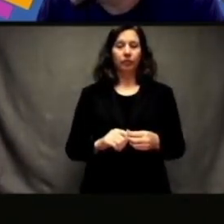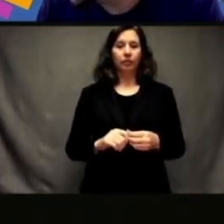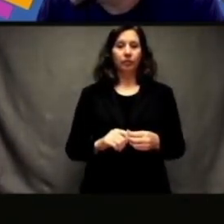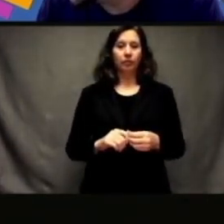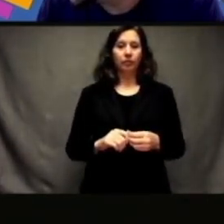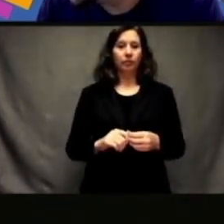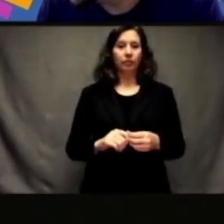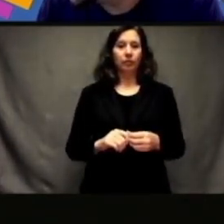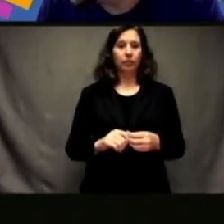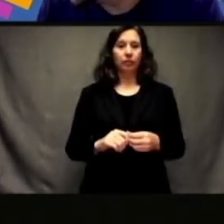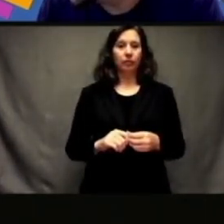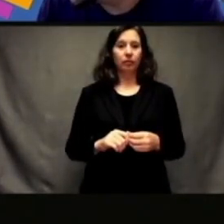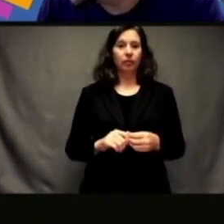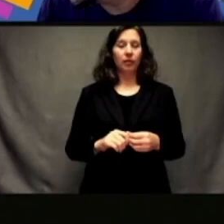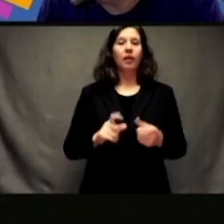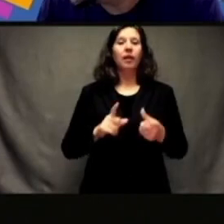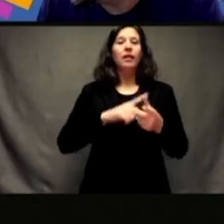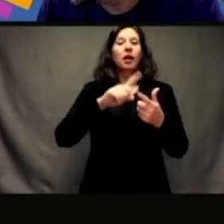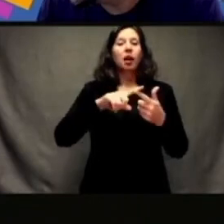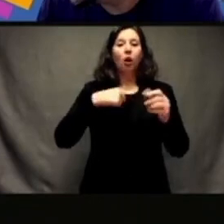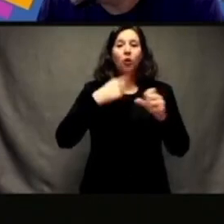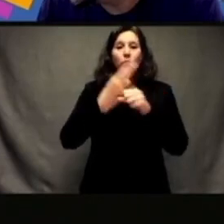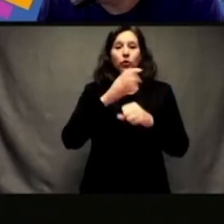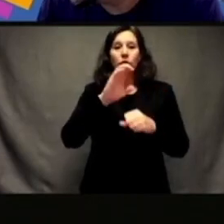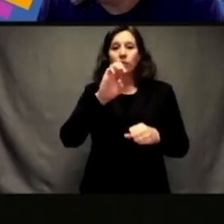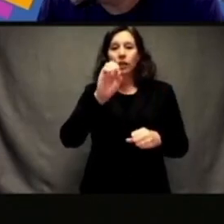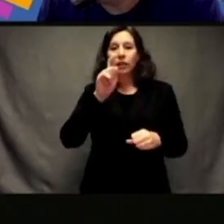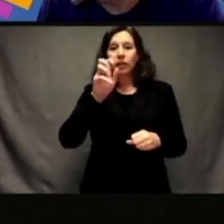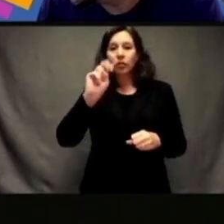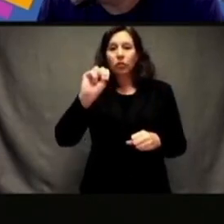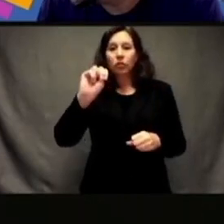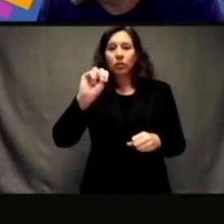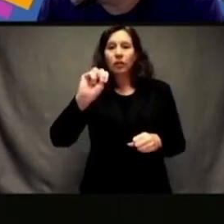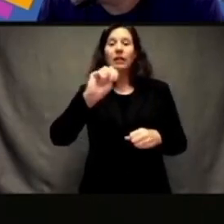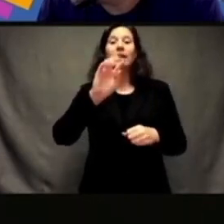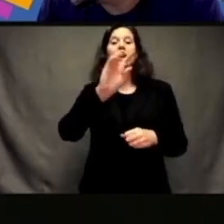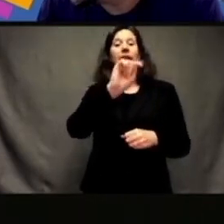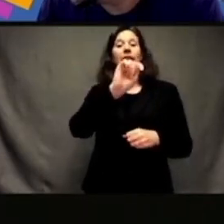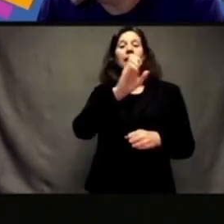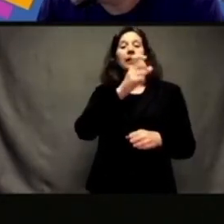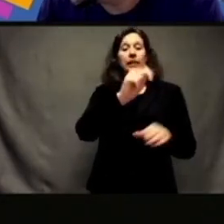And I'm going to use the extension text to speech.